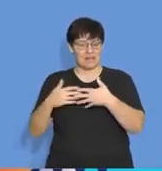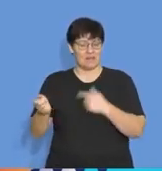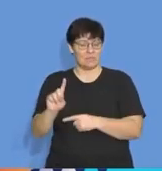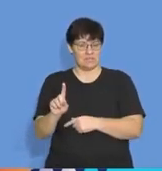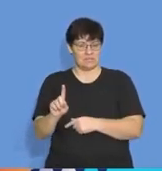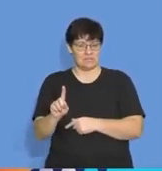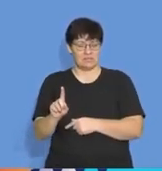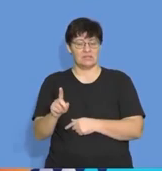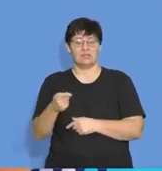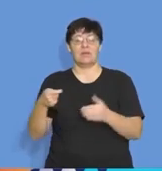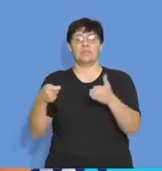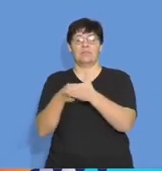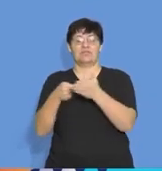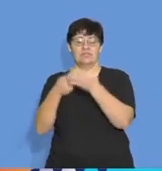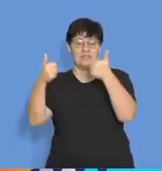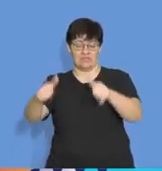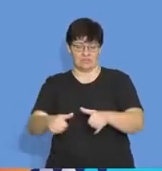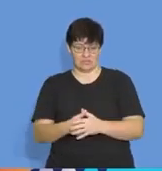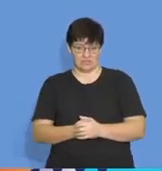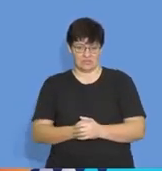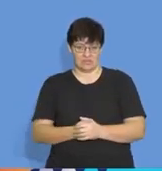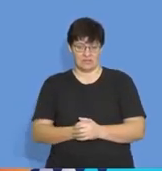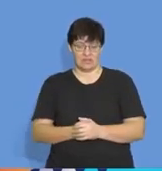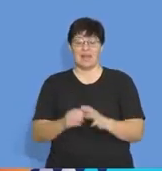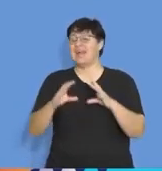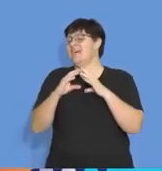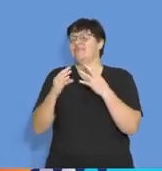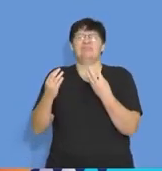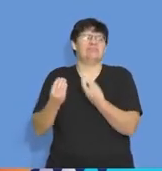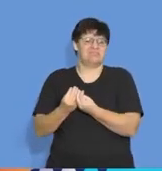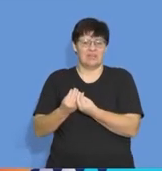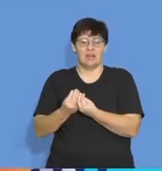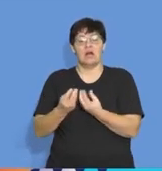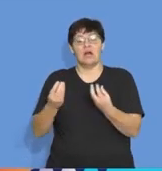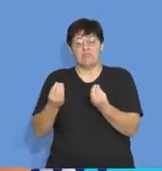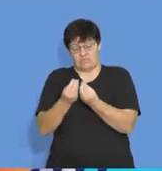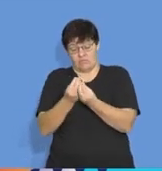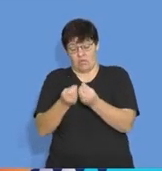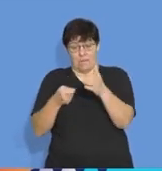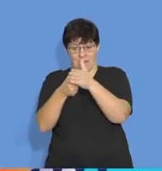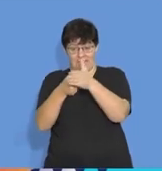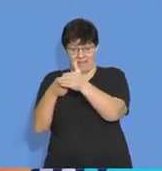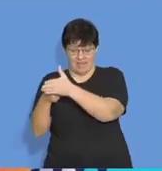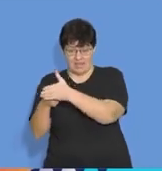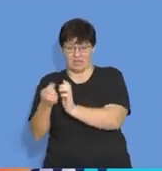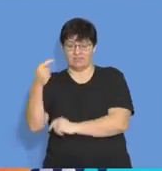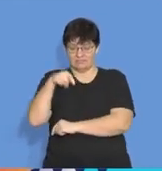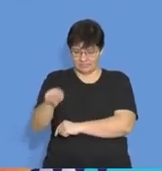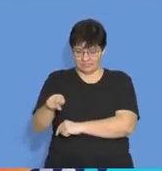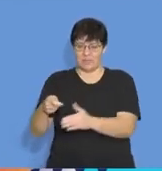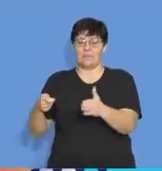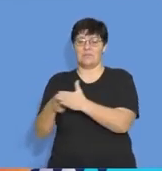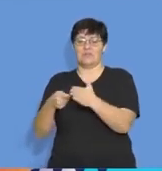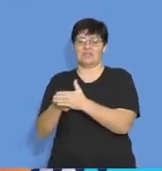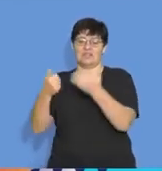a purchases account, where everything regarding the goods that we are buying goes into my